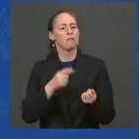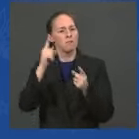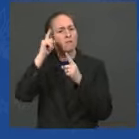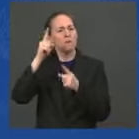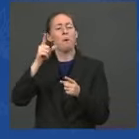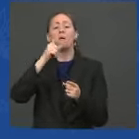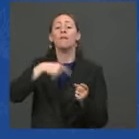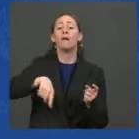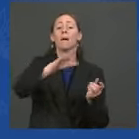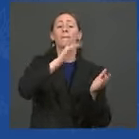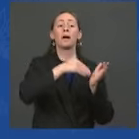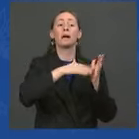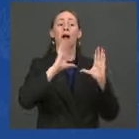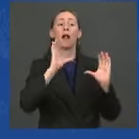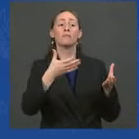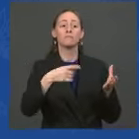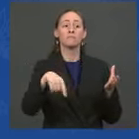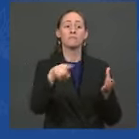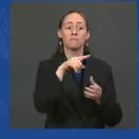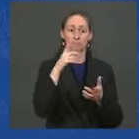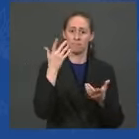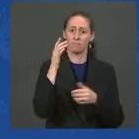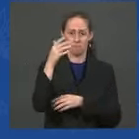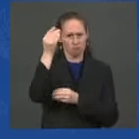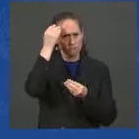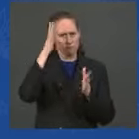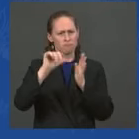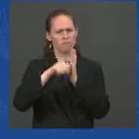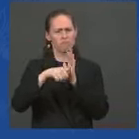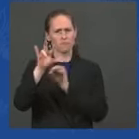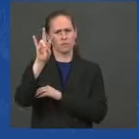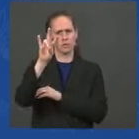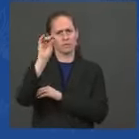their income on child care. None, period.